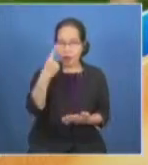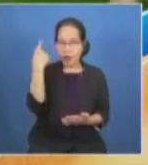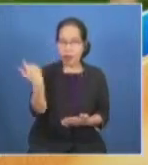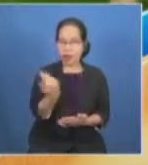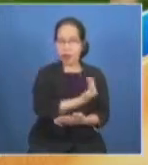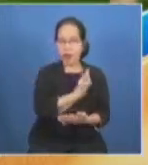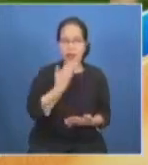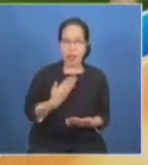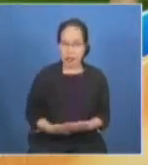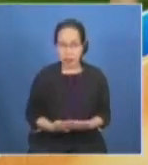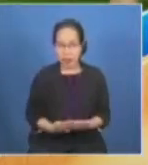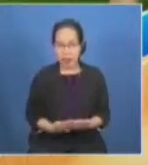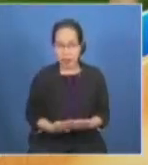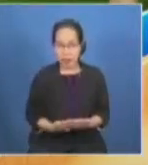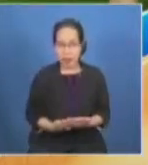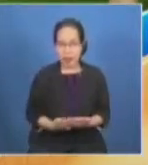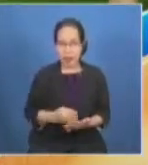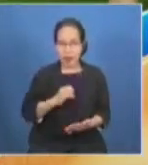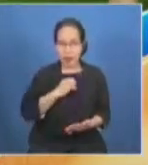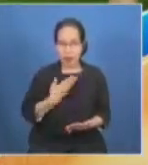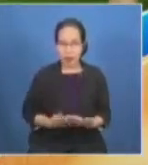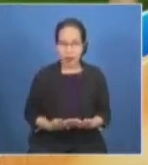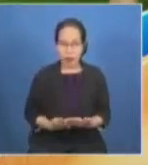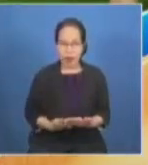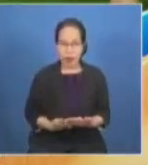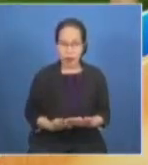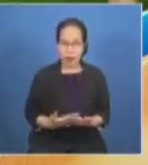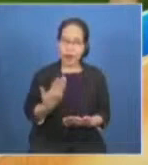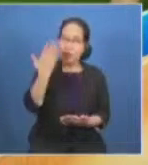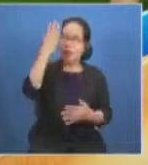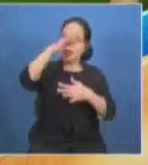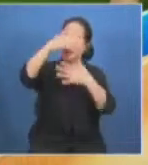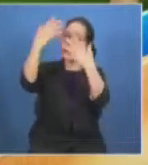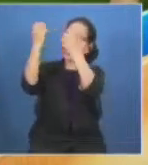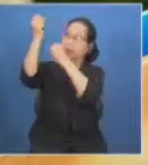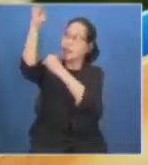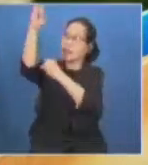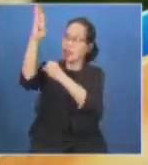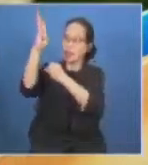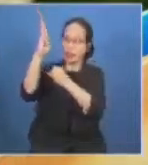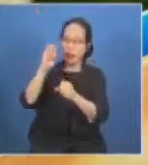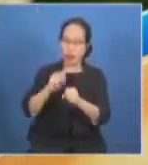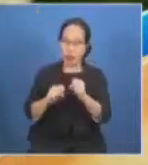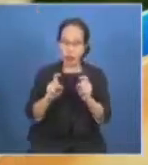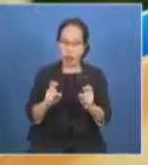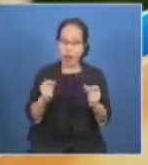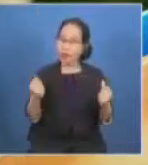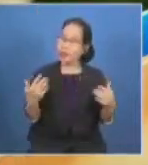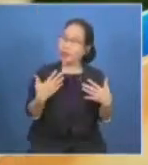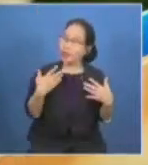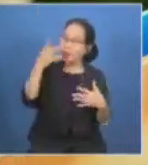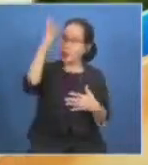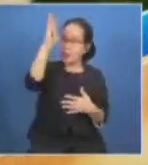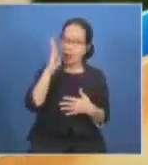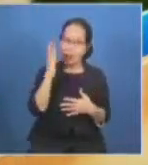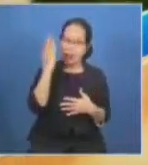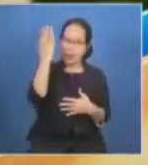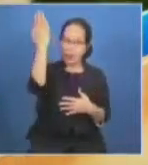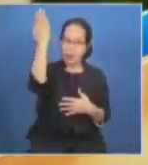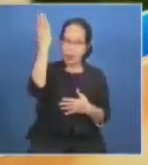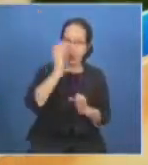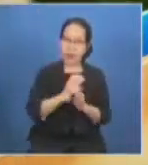for our own good. Well, because He is almighty, and therefore we should fear